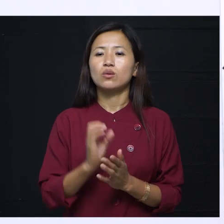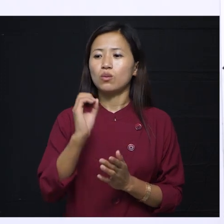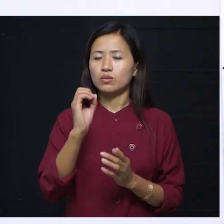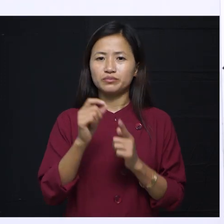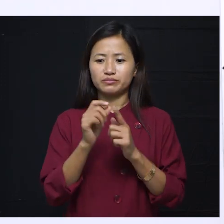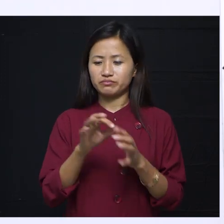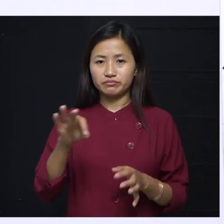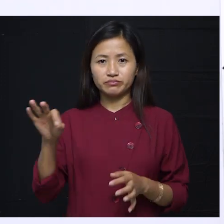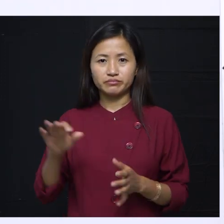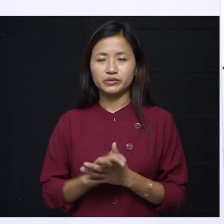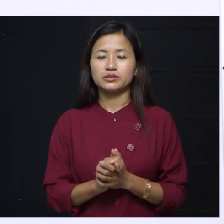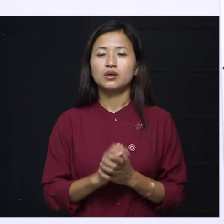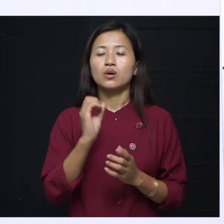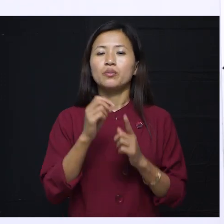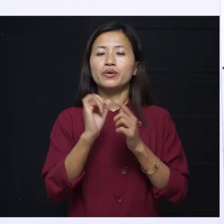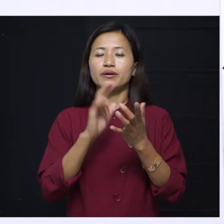opinion.